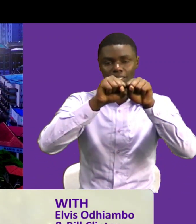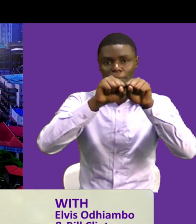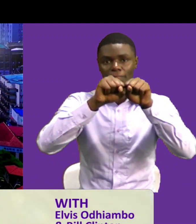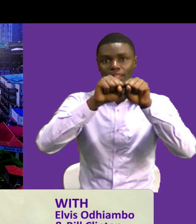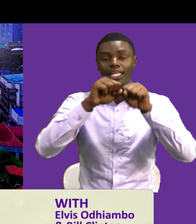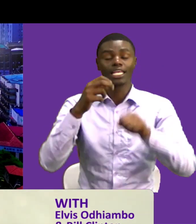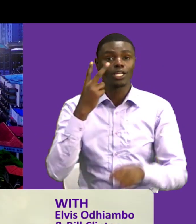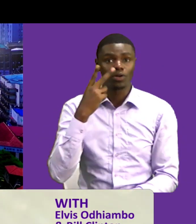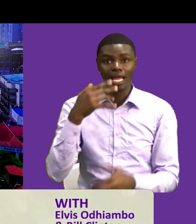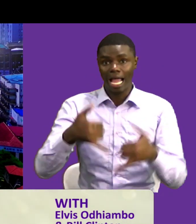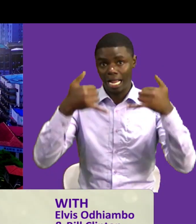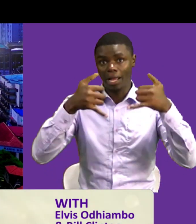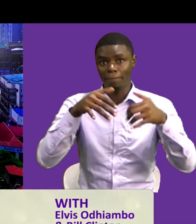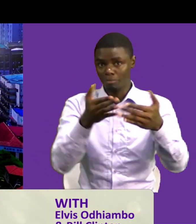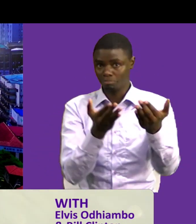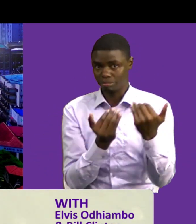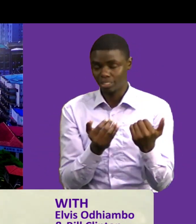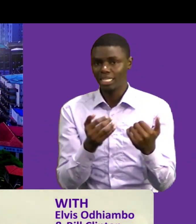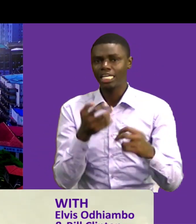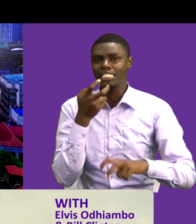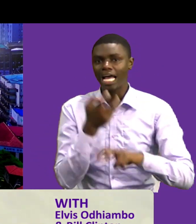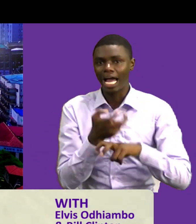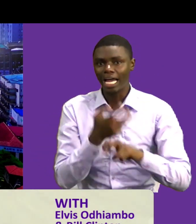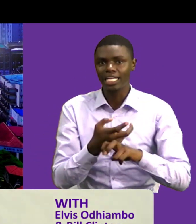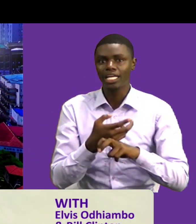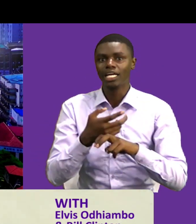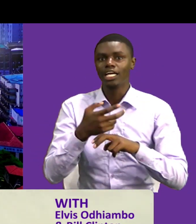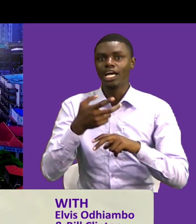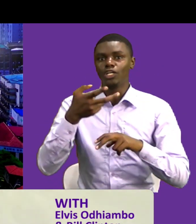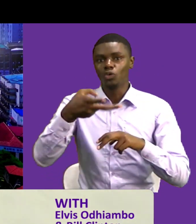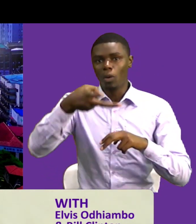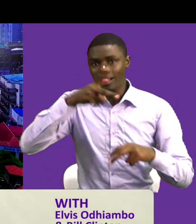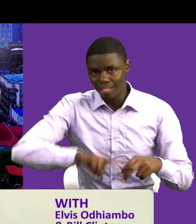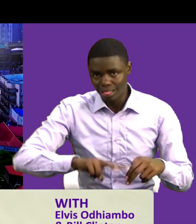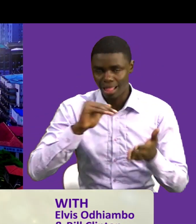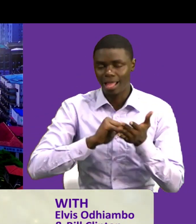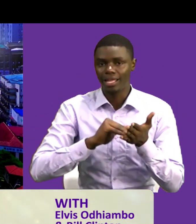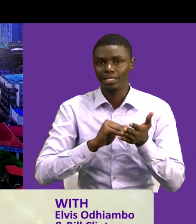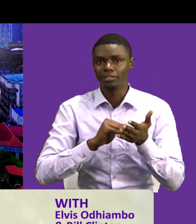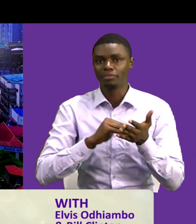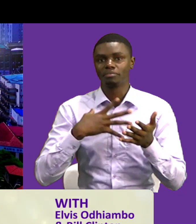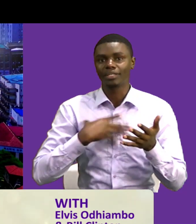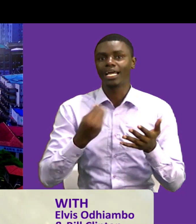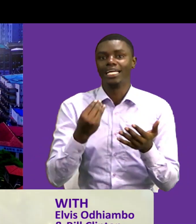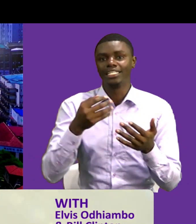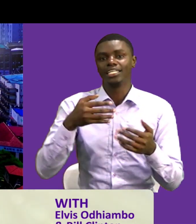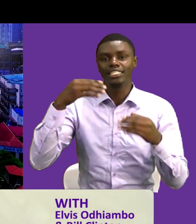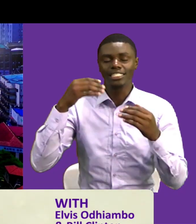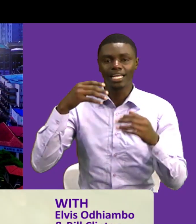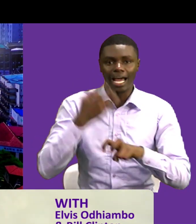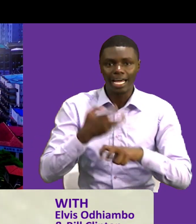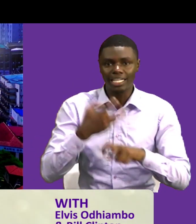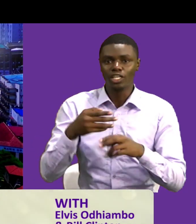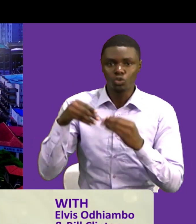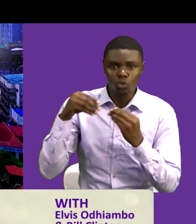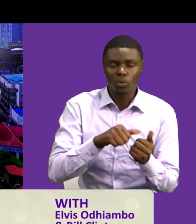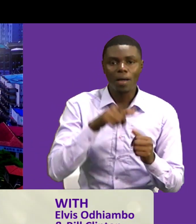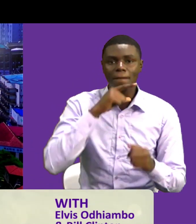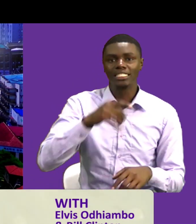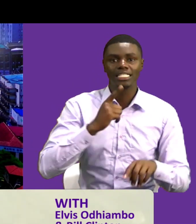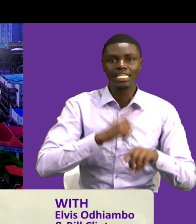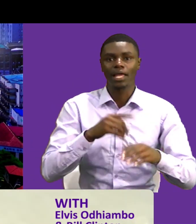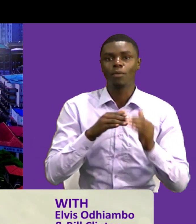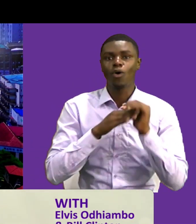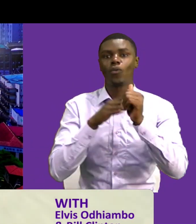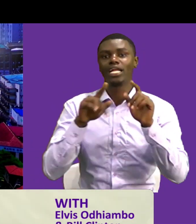is coming, and it is so hard. It is so hard to overcome City when they are leading the table.